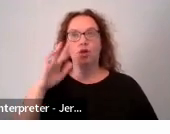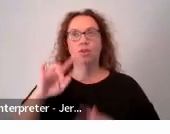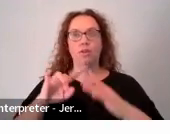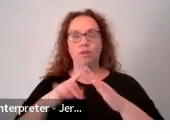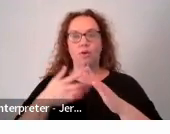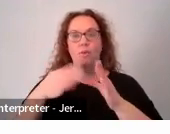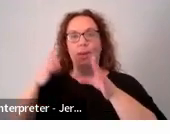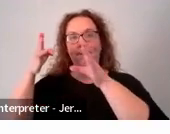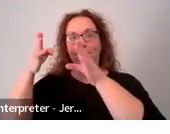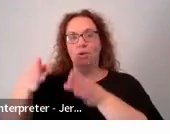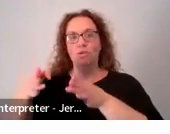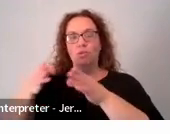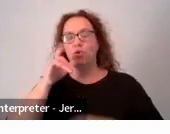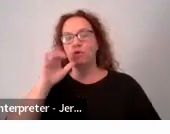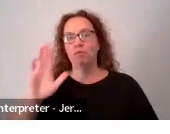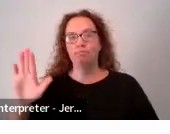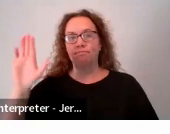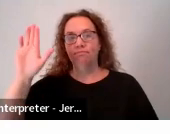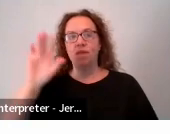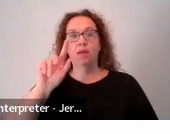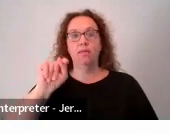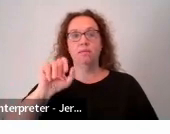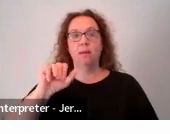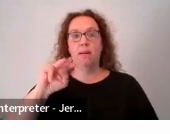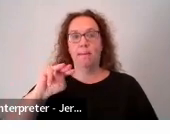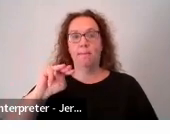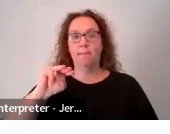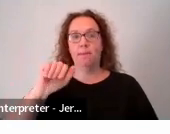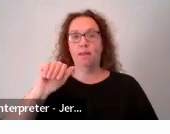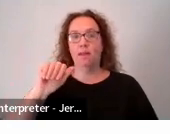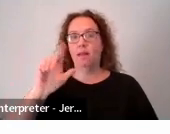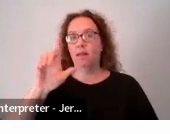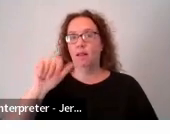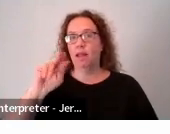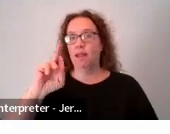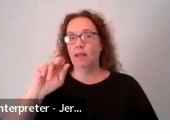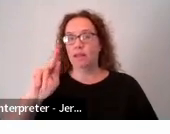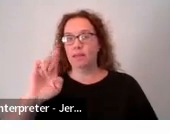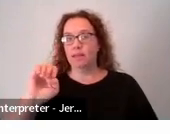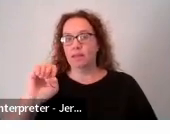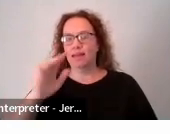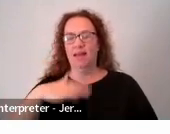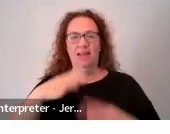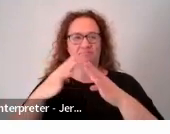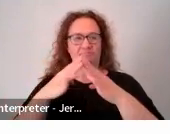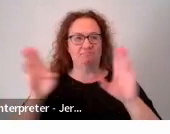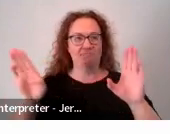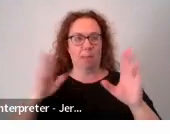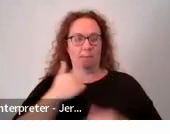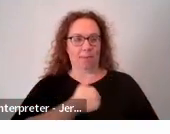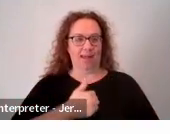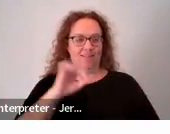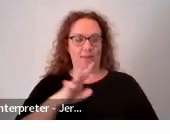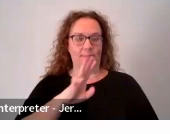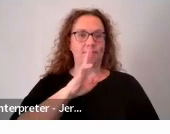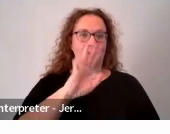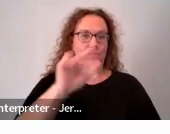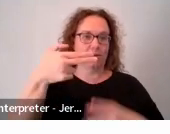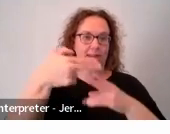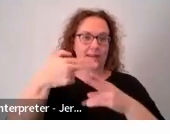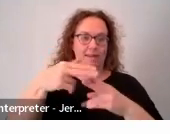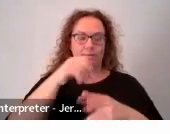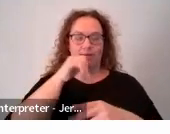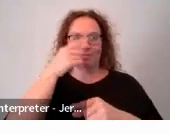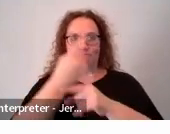again, raising their hand. So Tom Lang, and again, I'll give a blanket apology now if I mispronounce anyone's names. Obviously, it's